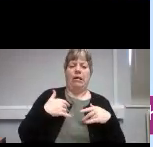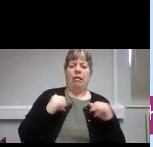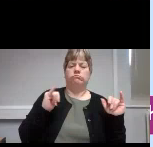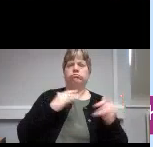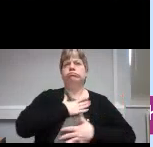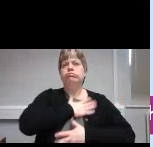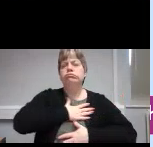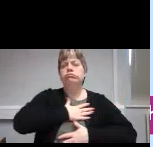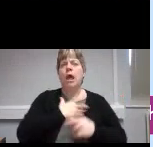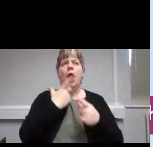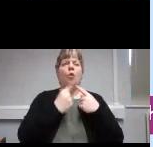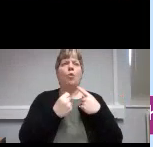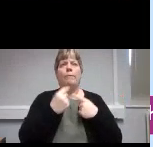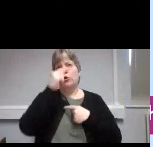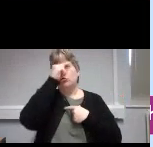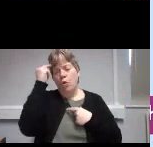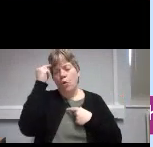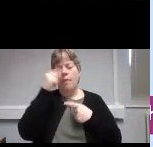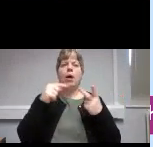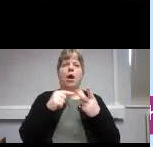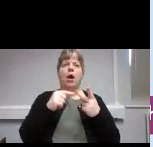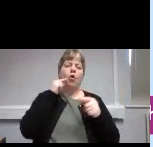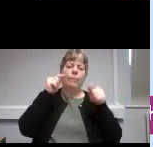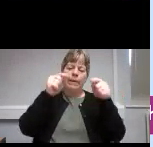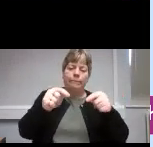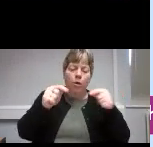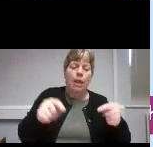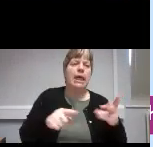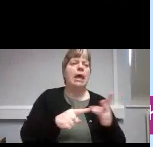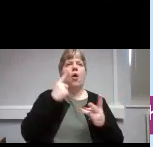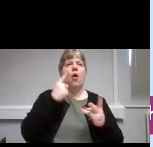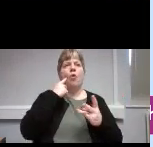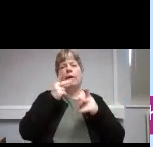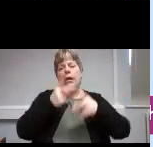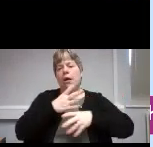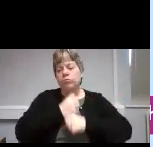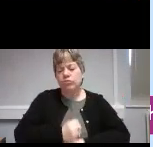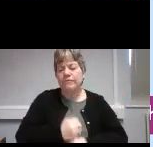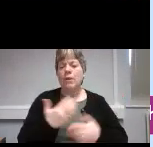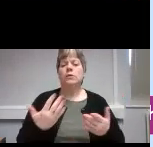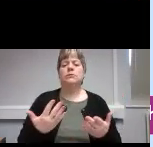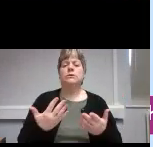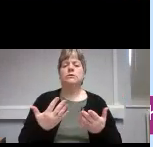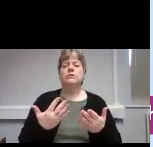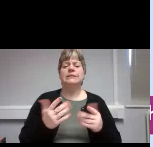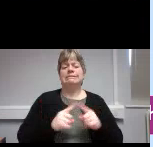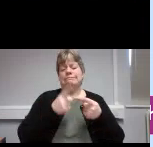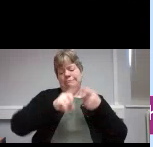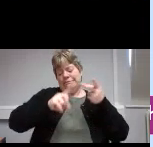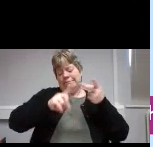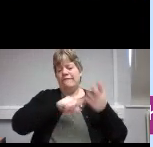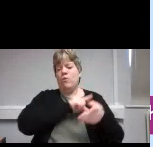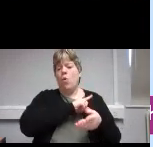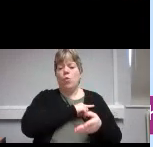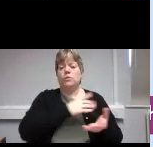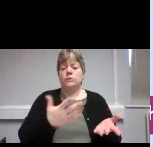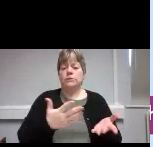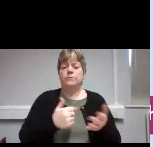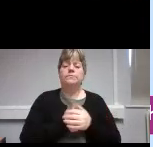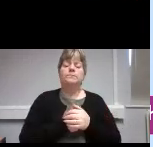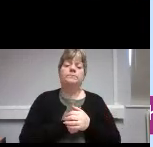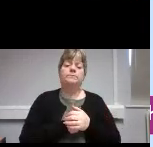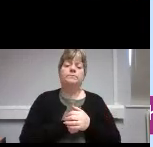It may be trauma, maybe bullying, it could be bereavement. There's any number of different causes. As